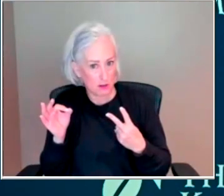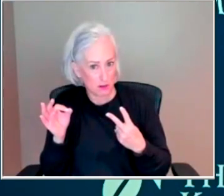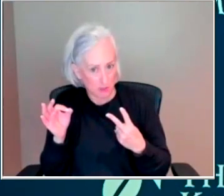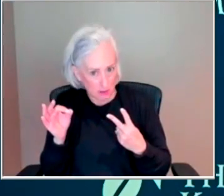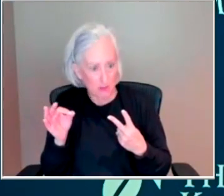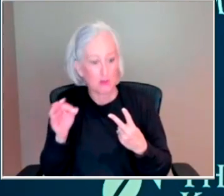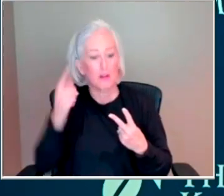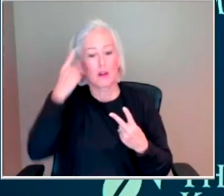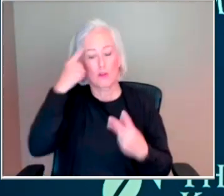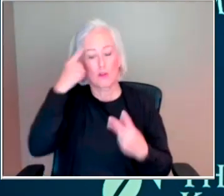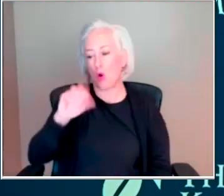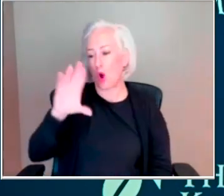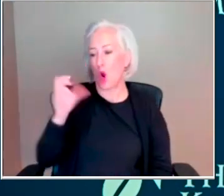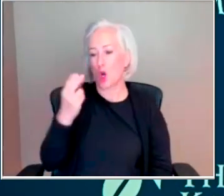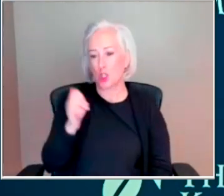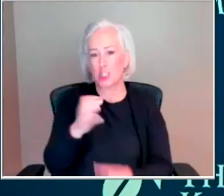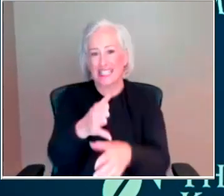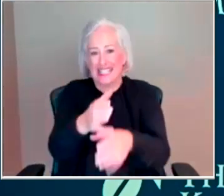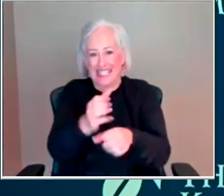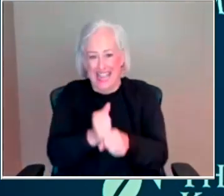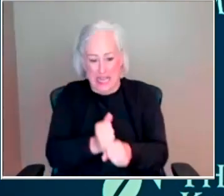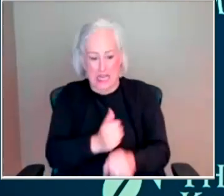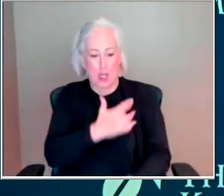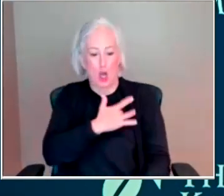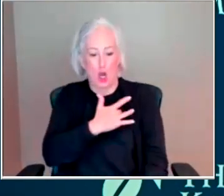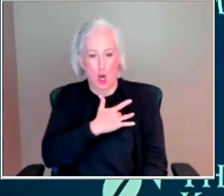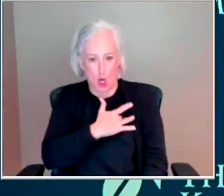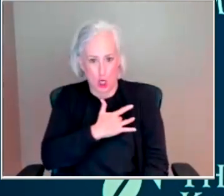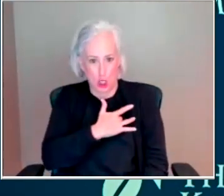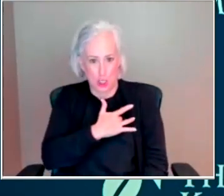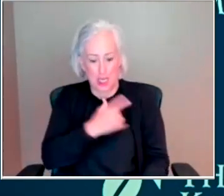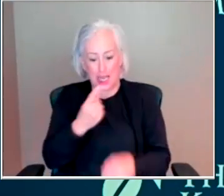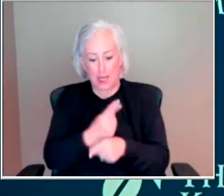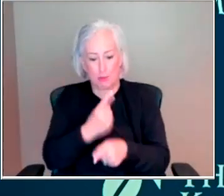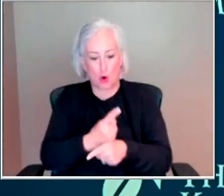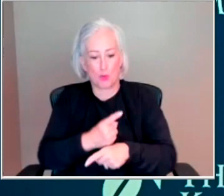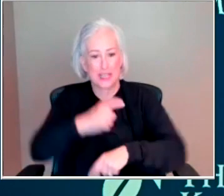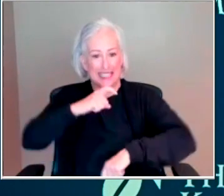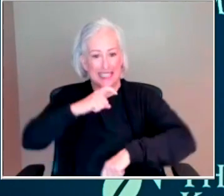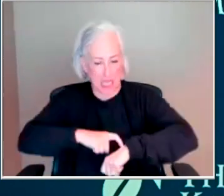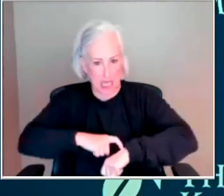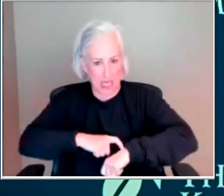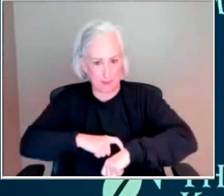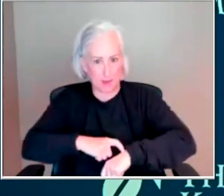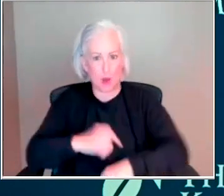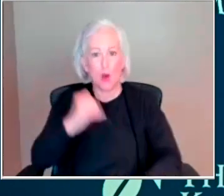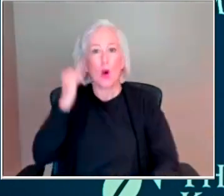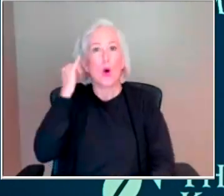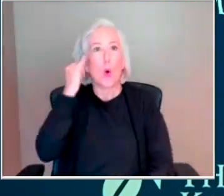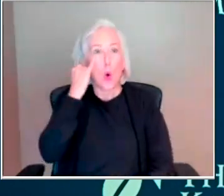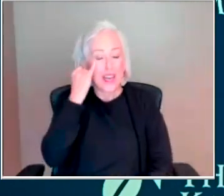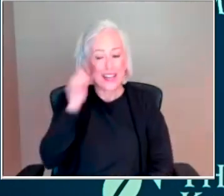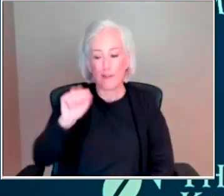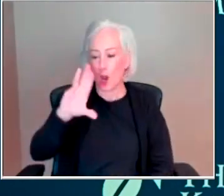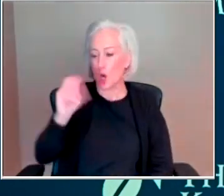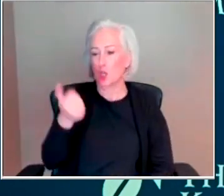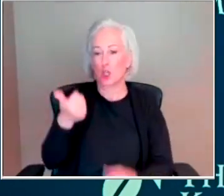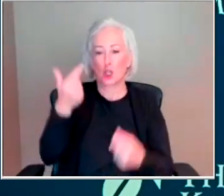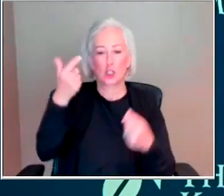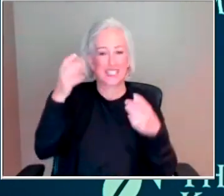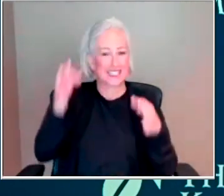Archie getting an organ in an appropriate length of time, or if she had declined, then yes, that would have been a potential